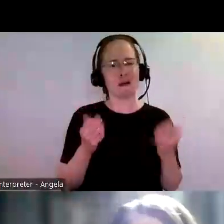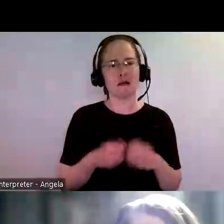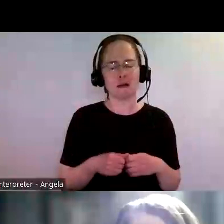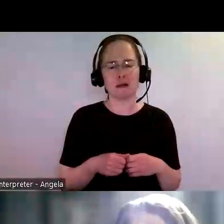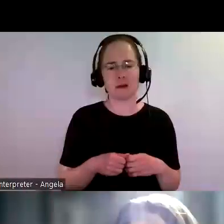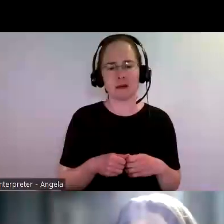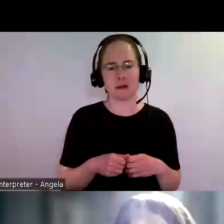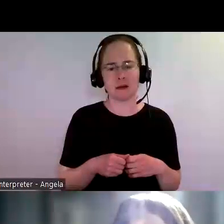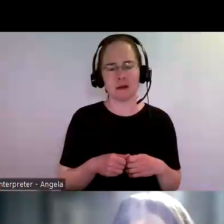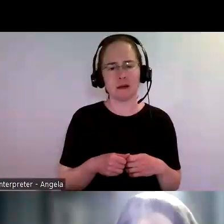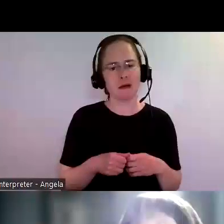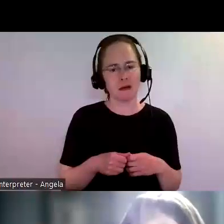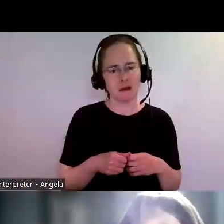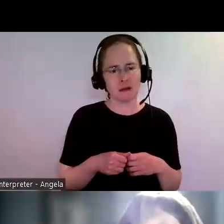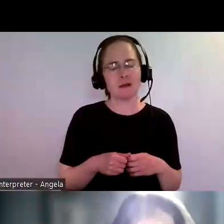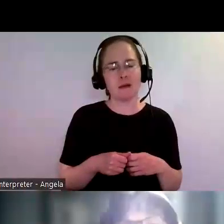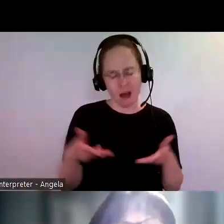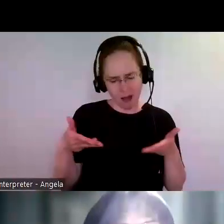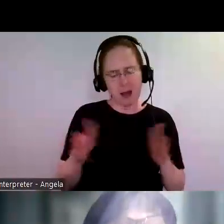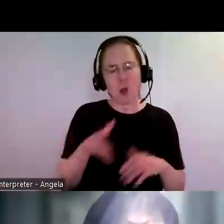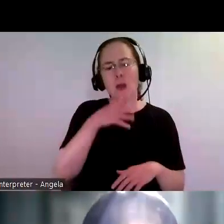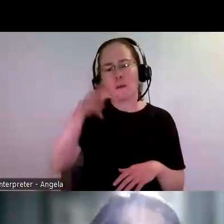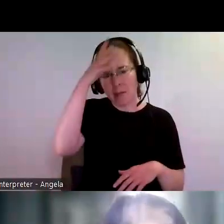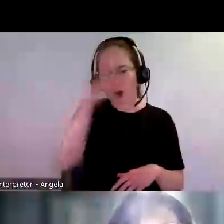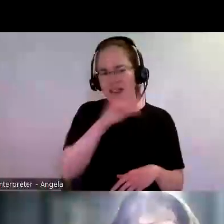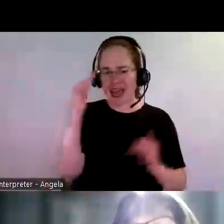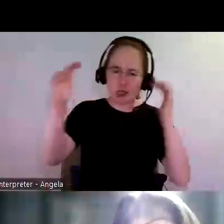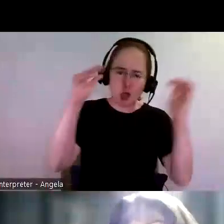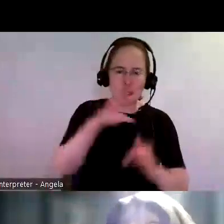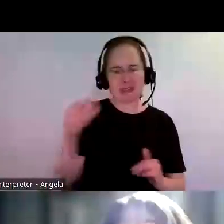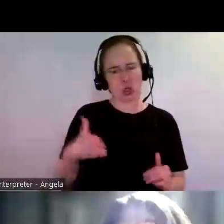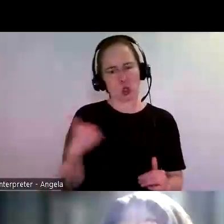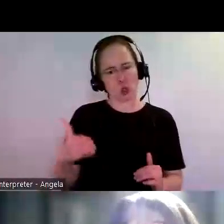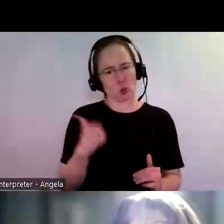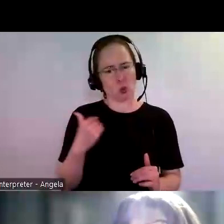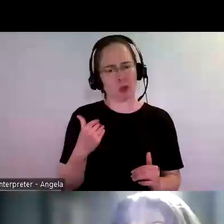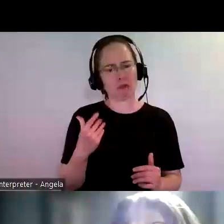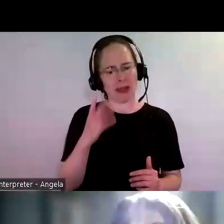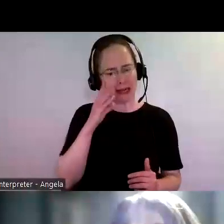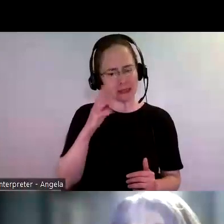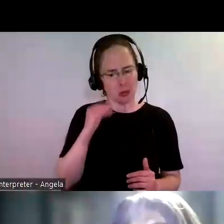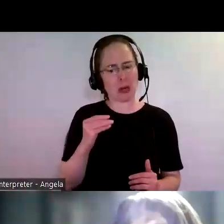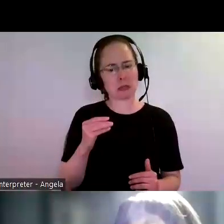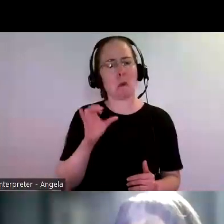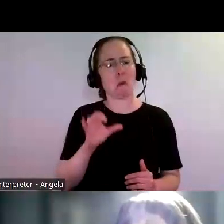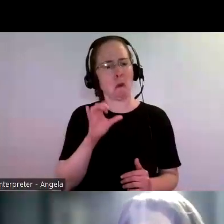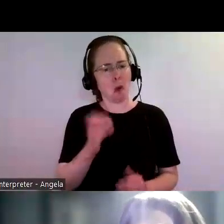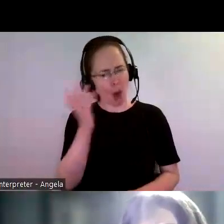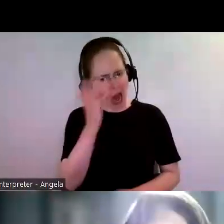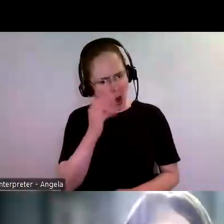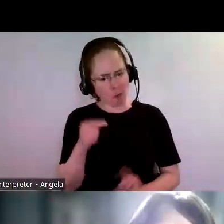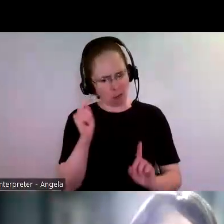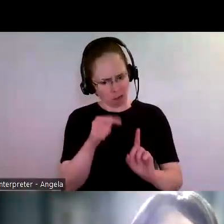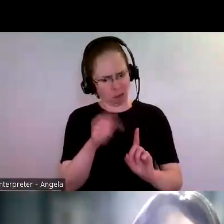and have parents and adults and youth who are going through these things be able to say, wow,